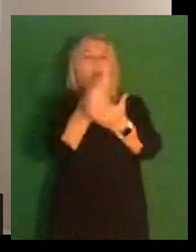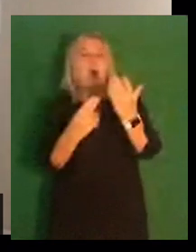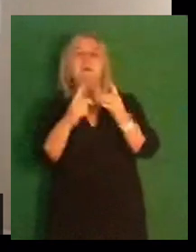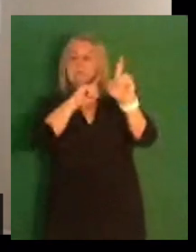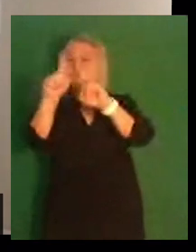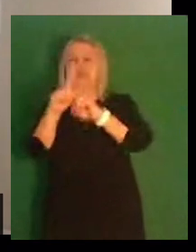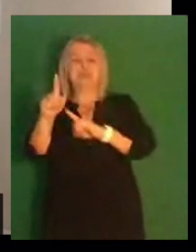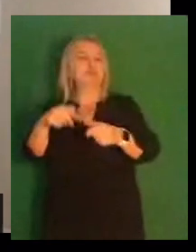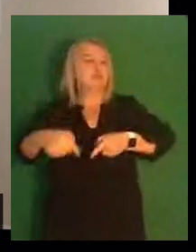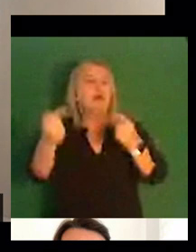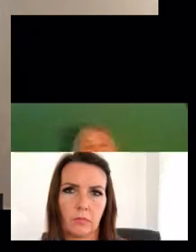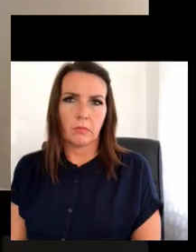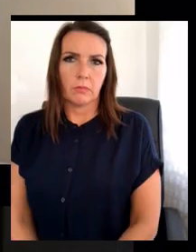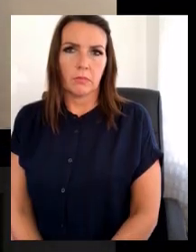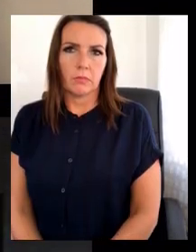challenges.